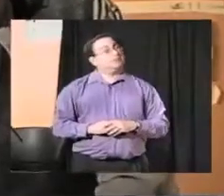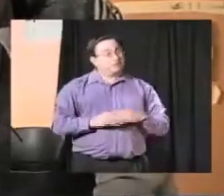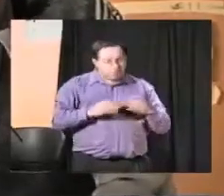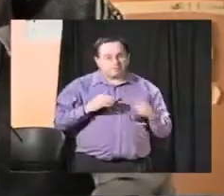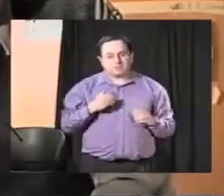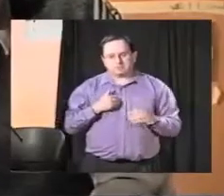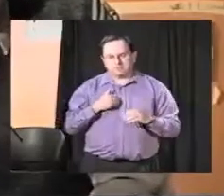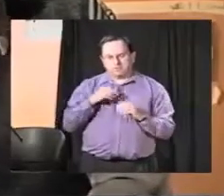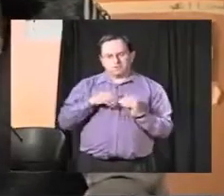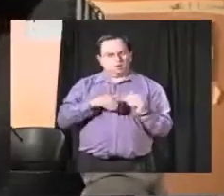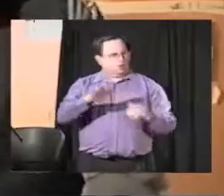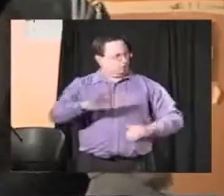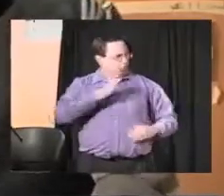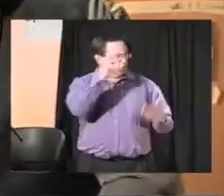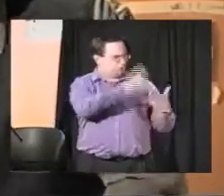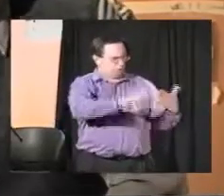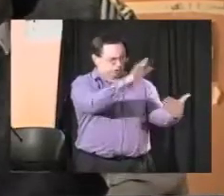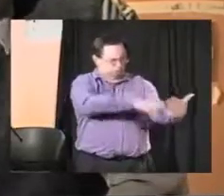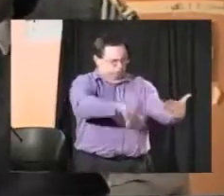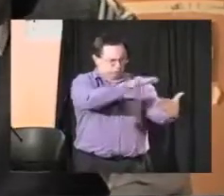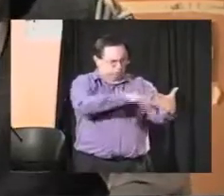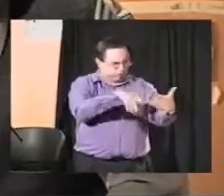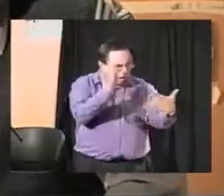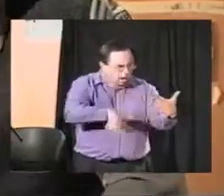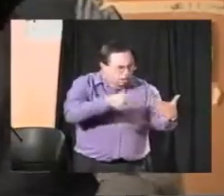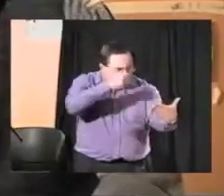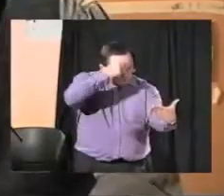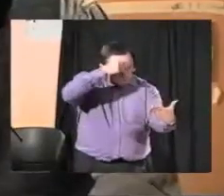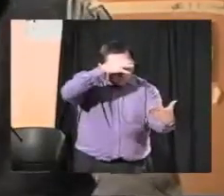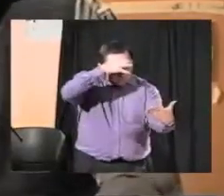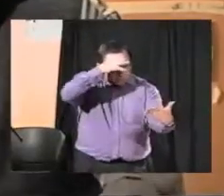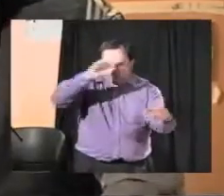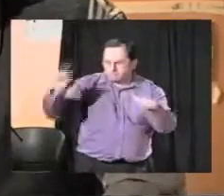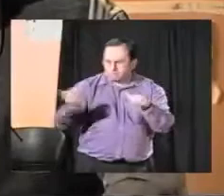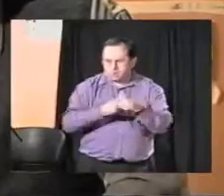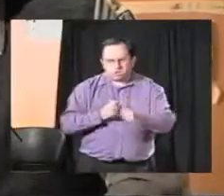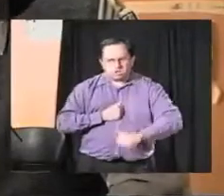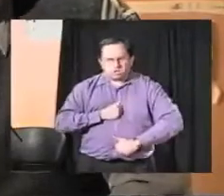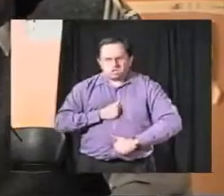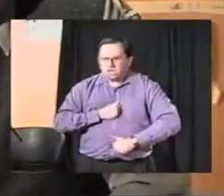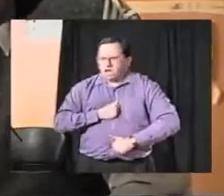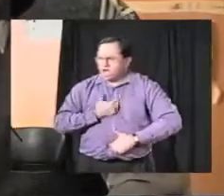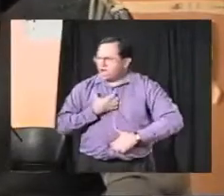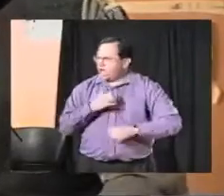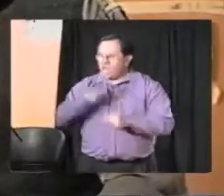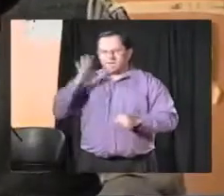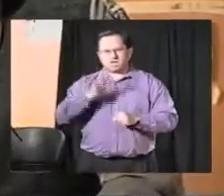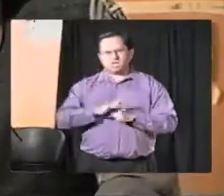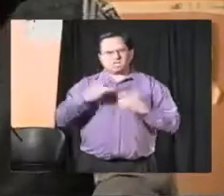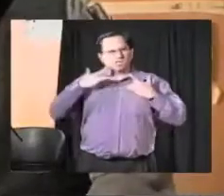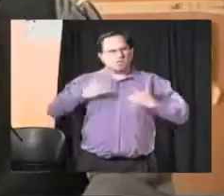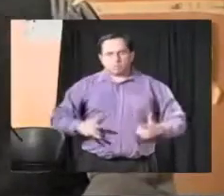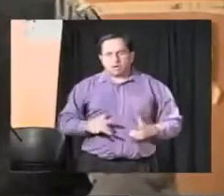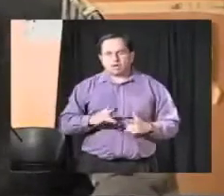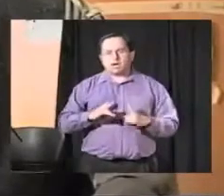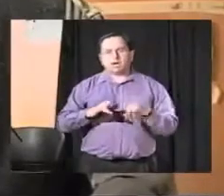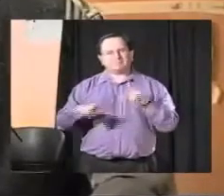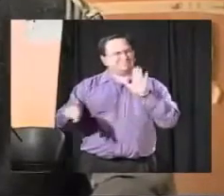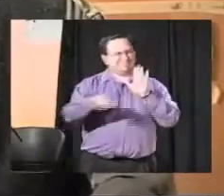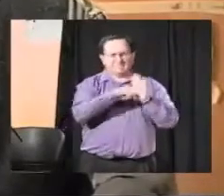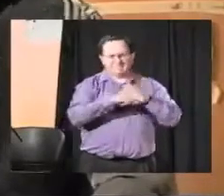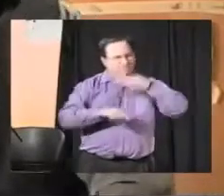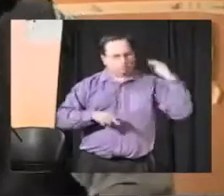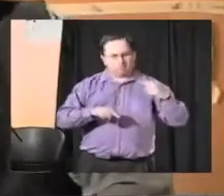As I began to read the formal research and medical knowledge on Tourette syndrome, I experienced a lot of anger and depression. That is, until I began to learn about the other side of the